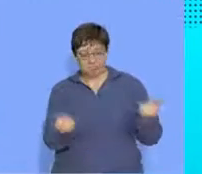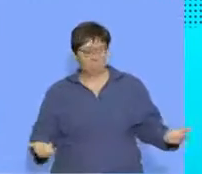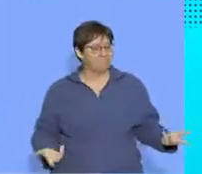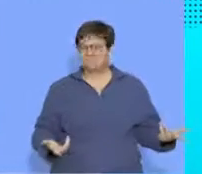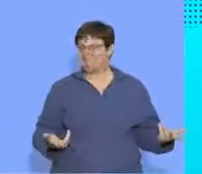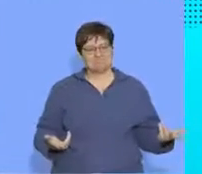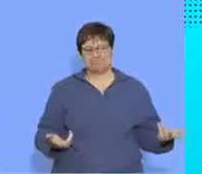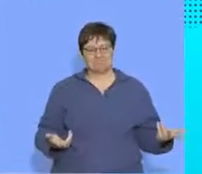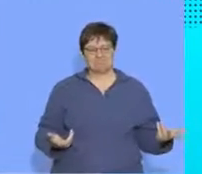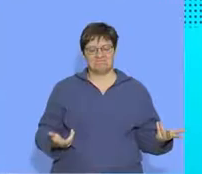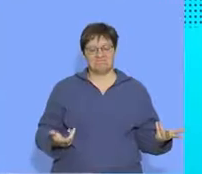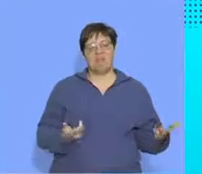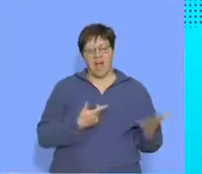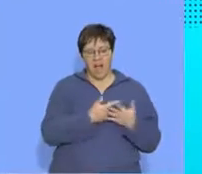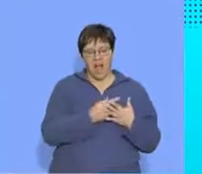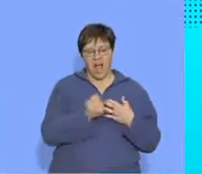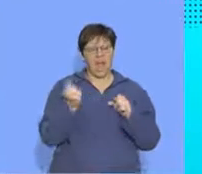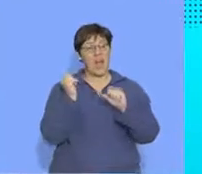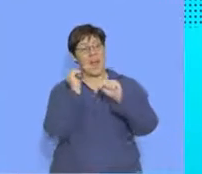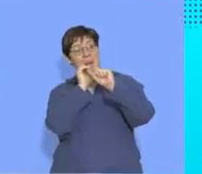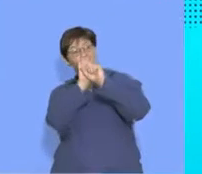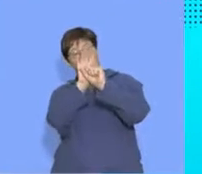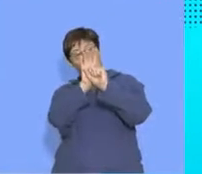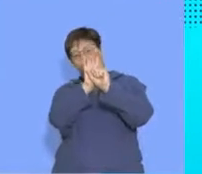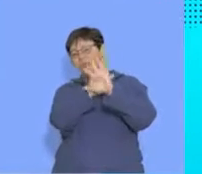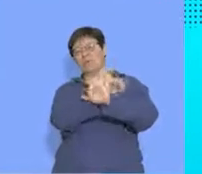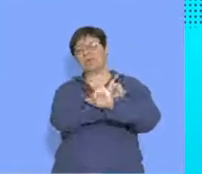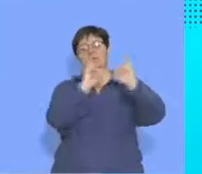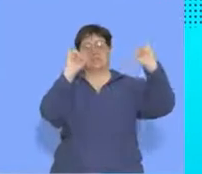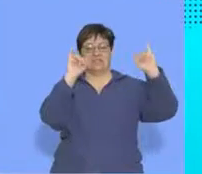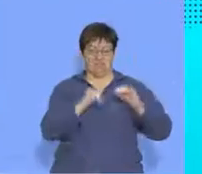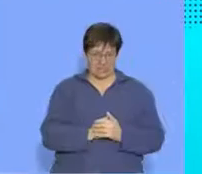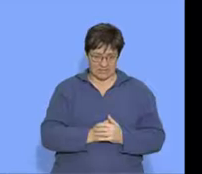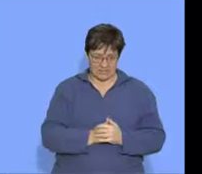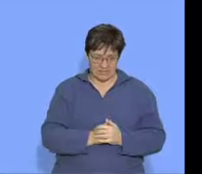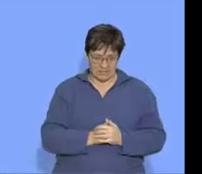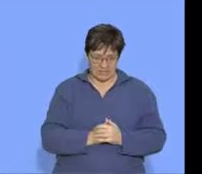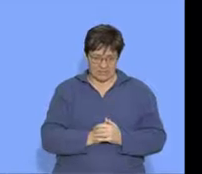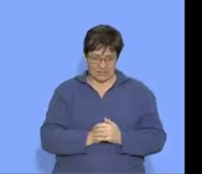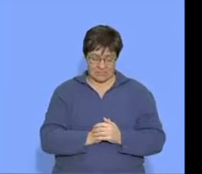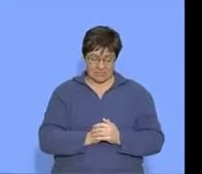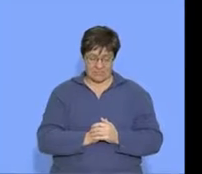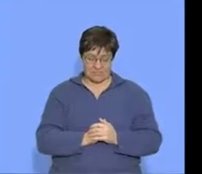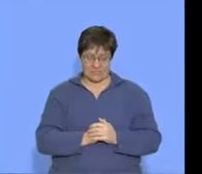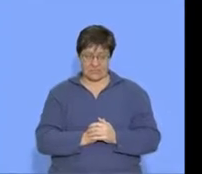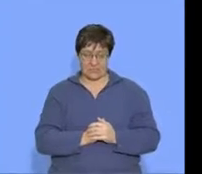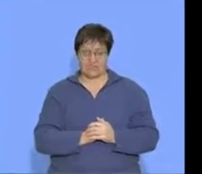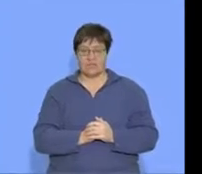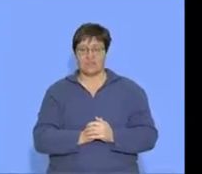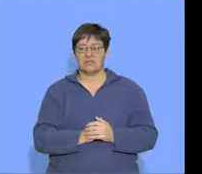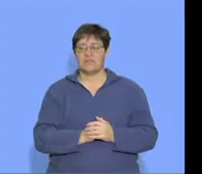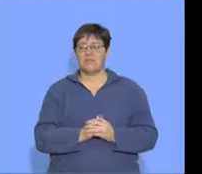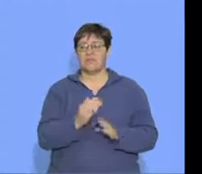until a point when the impact that it was having was effectively seen. So before we wrap the segment